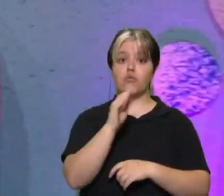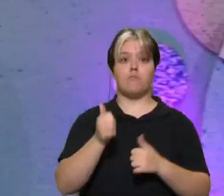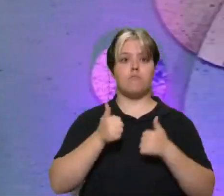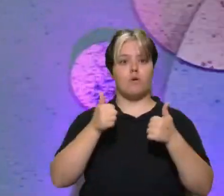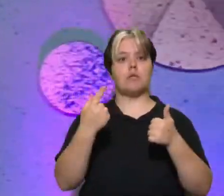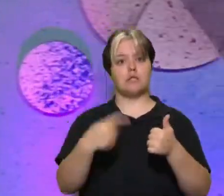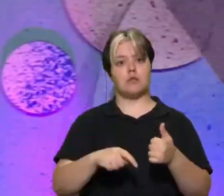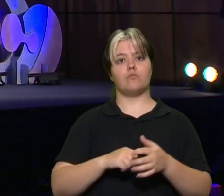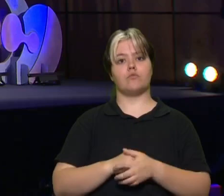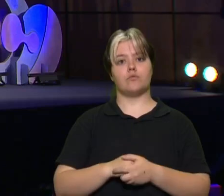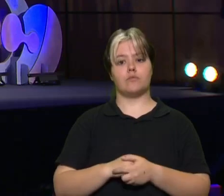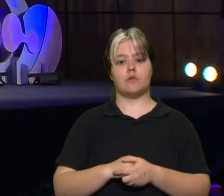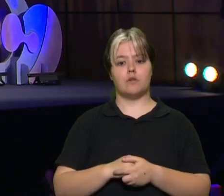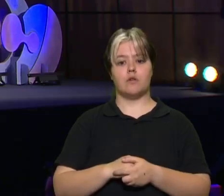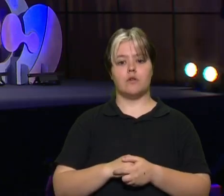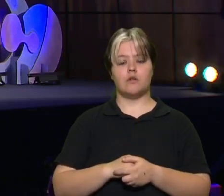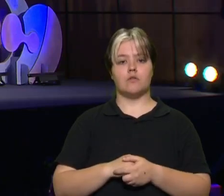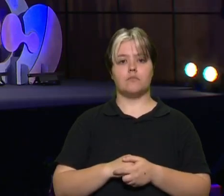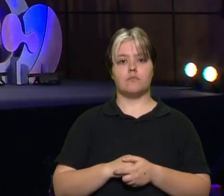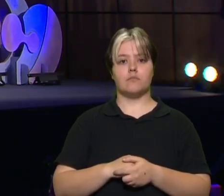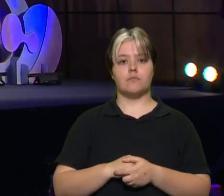type.